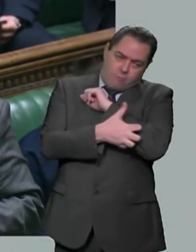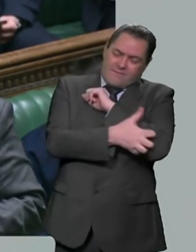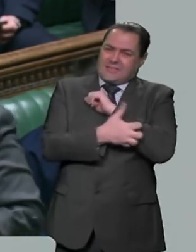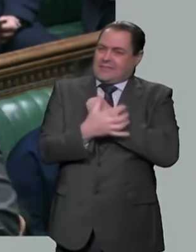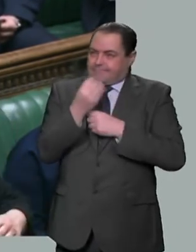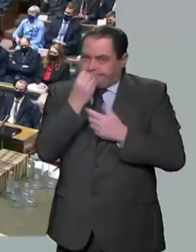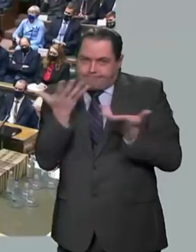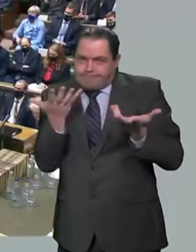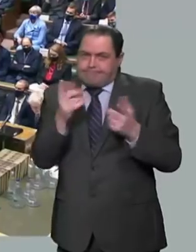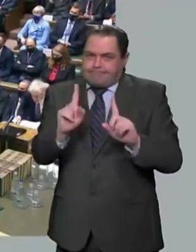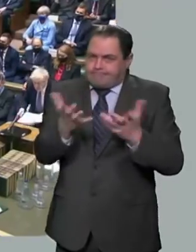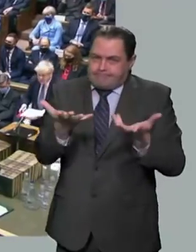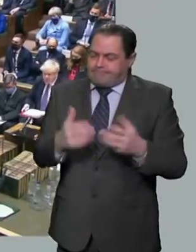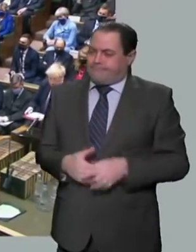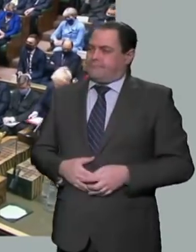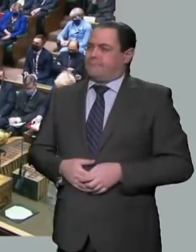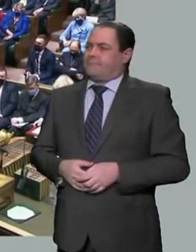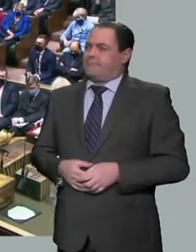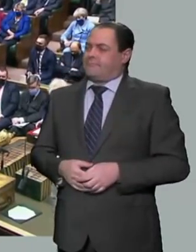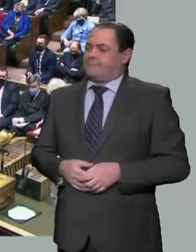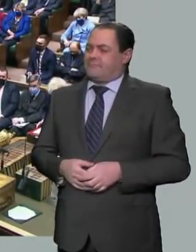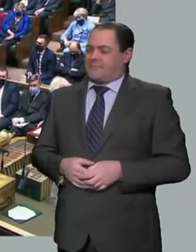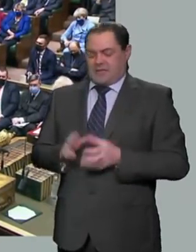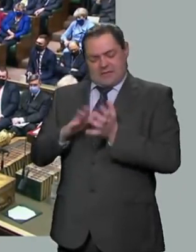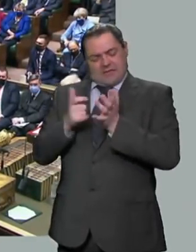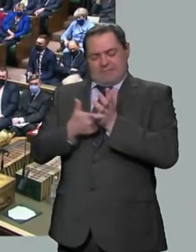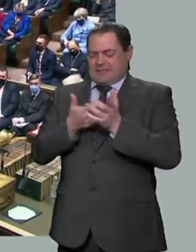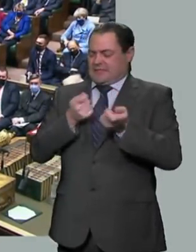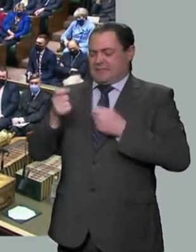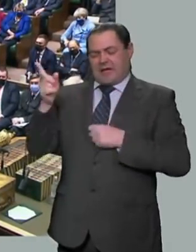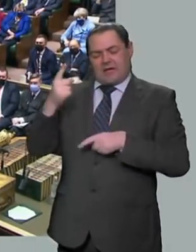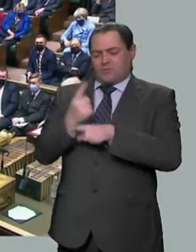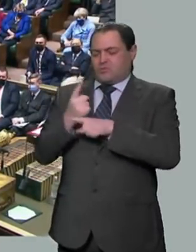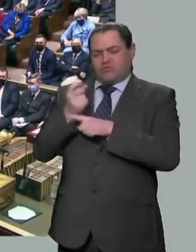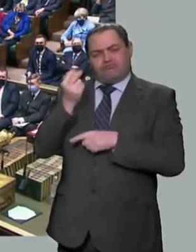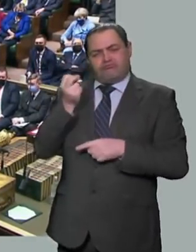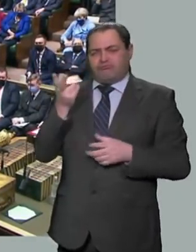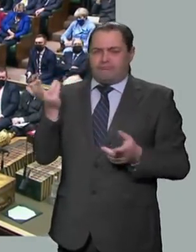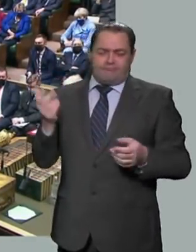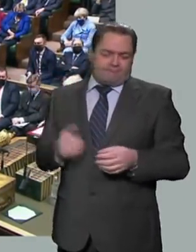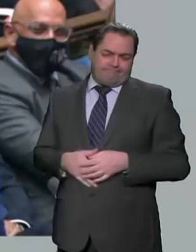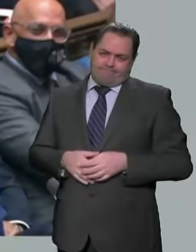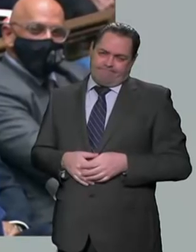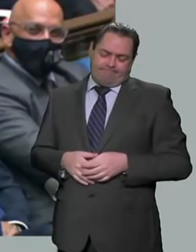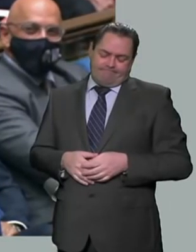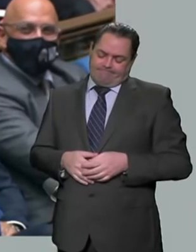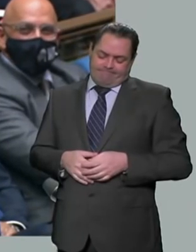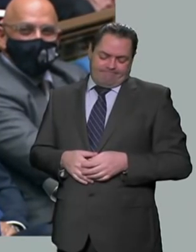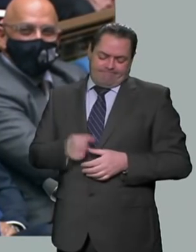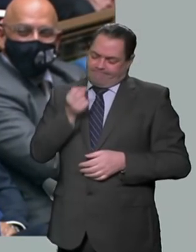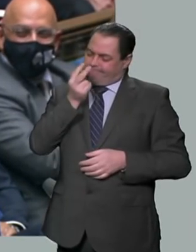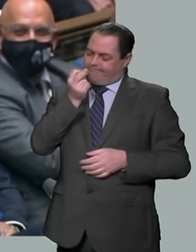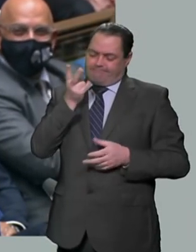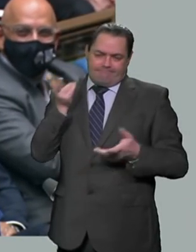his policies? Hear, hear. Mr. Speaker, he's talking, I'm afraid, total nonsense. And this is a government that